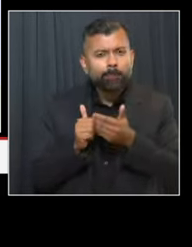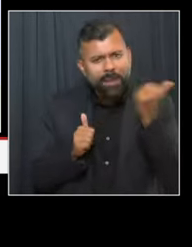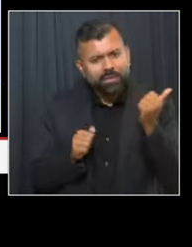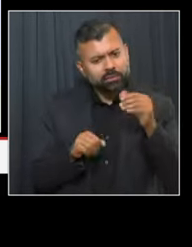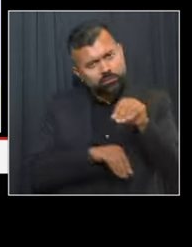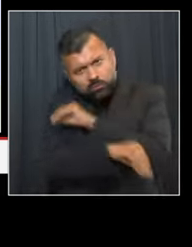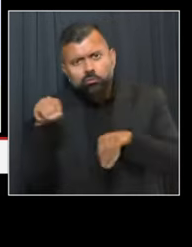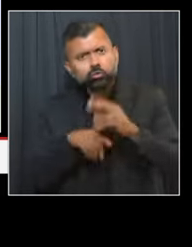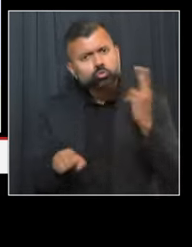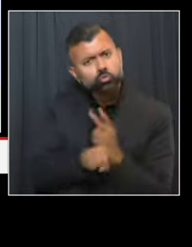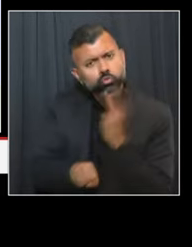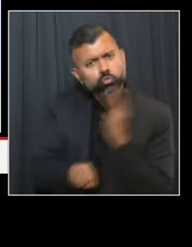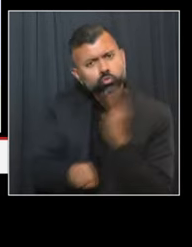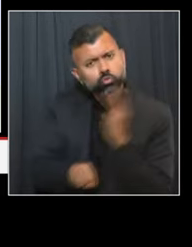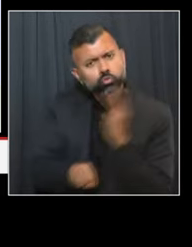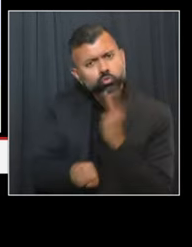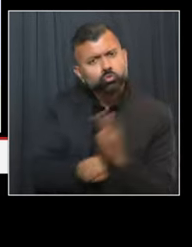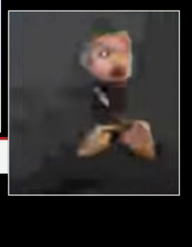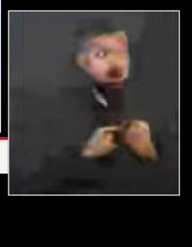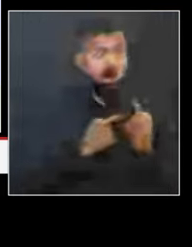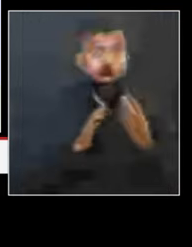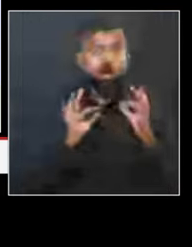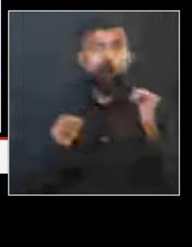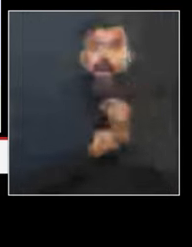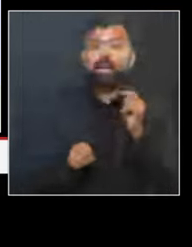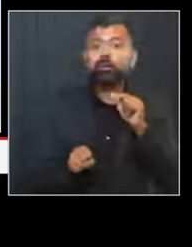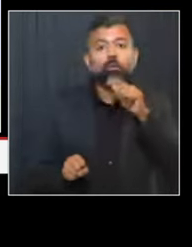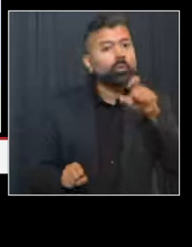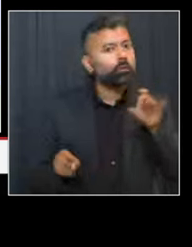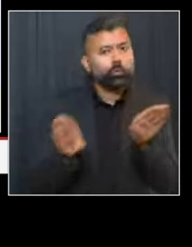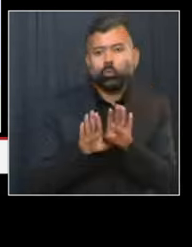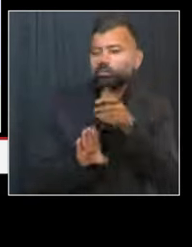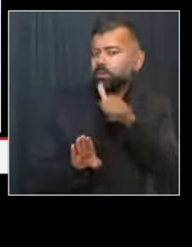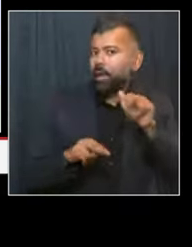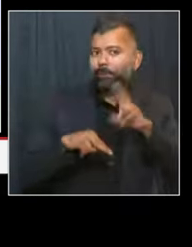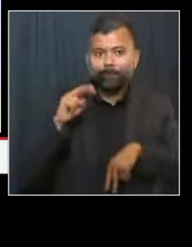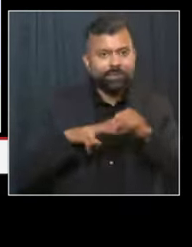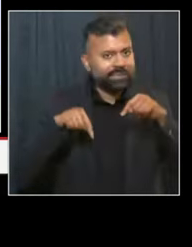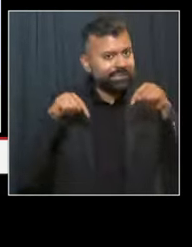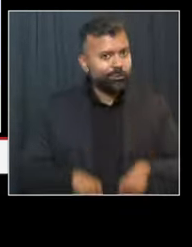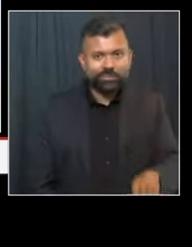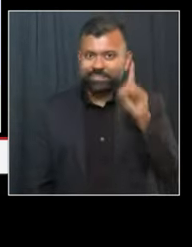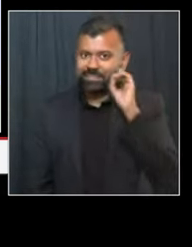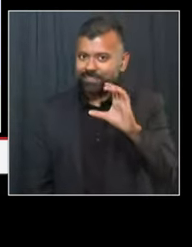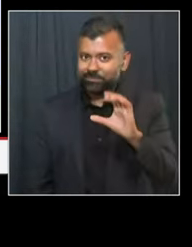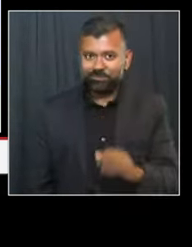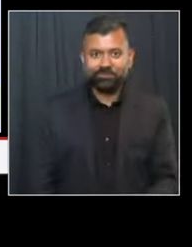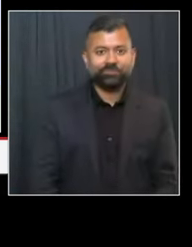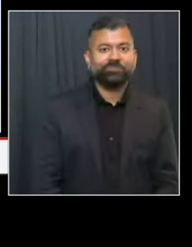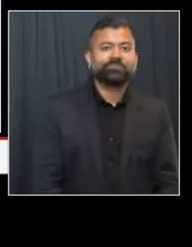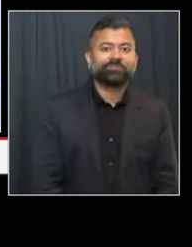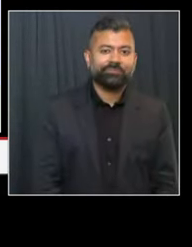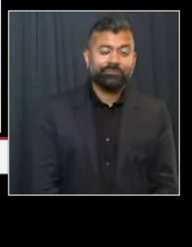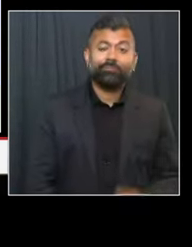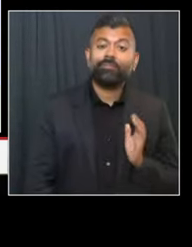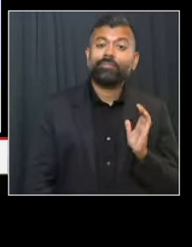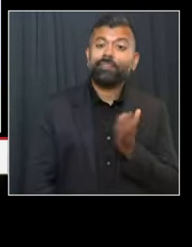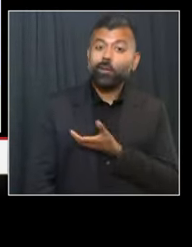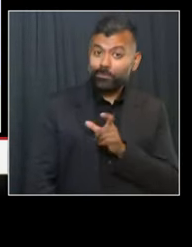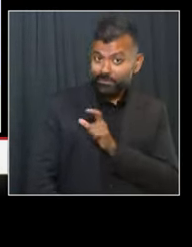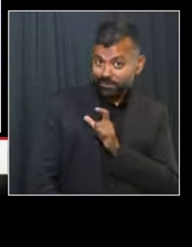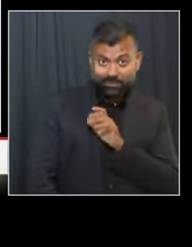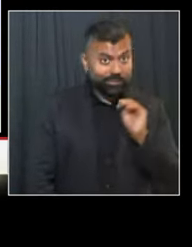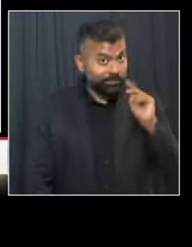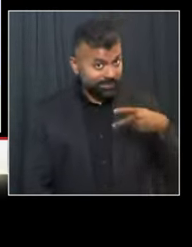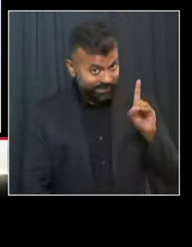overly impact services to the community, but we won't have to do that. We fully funded our police and teachers with this